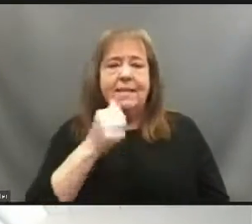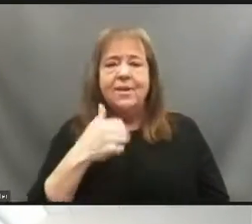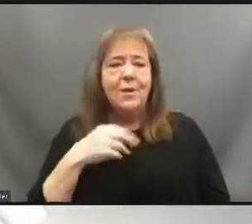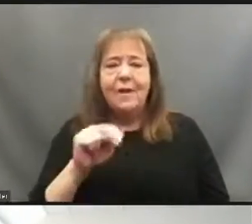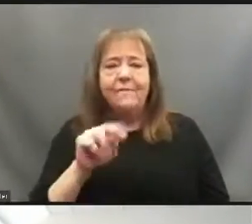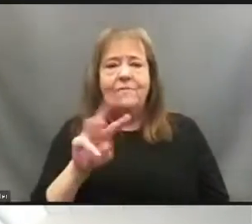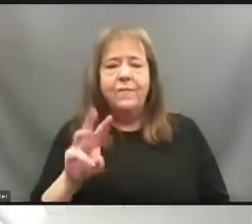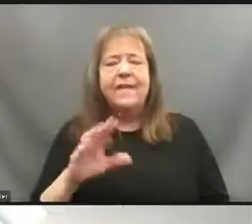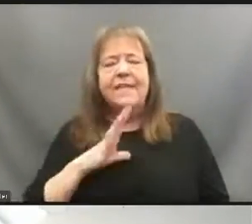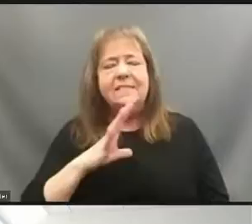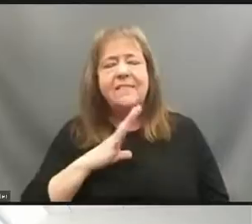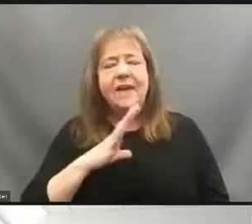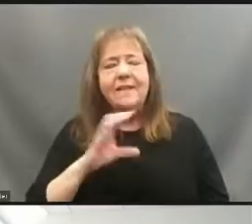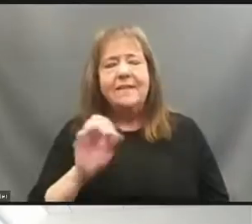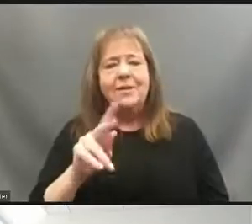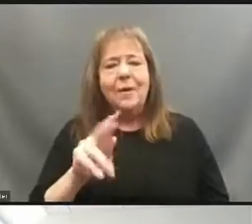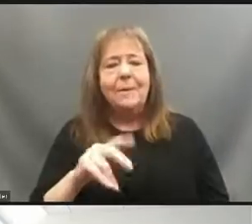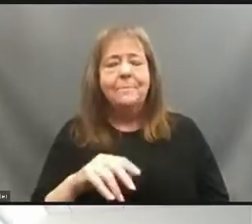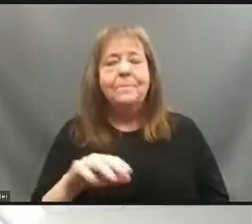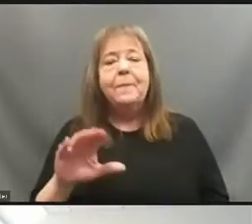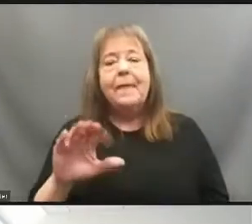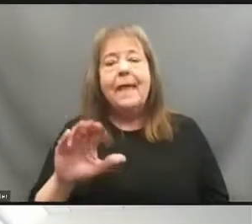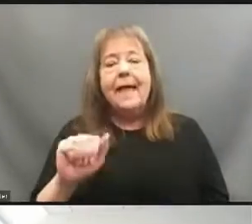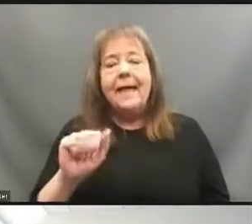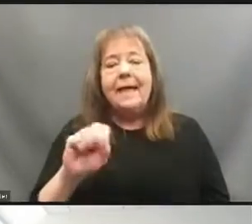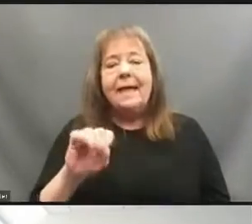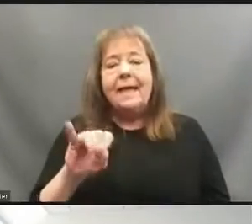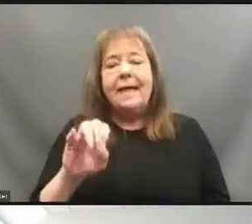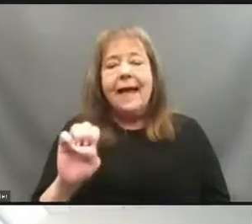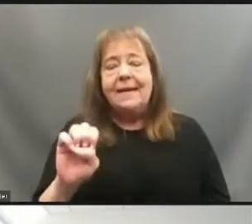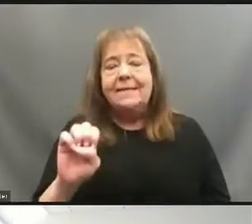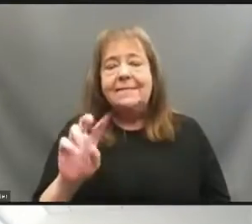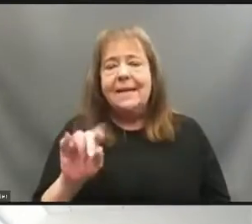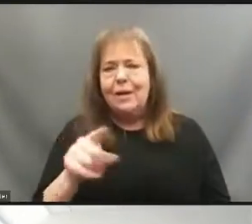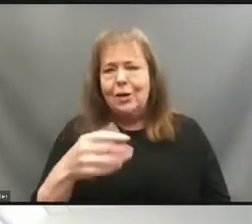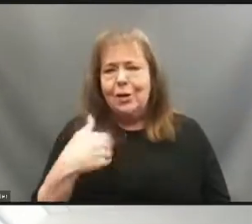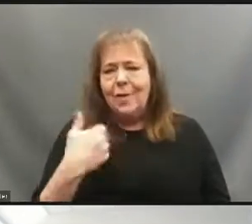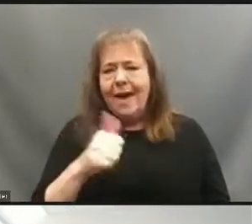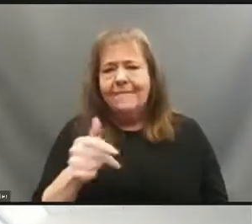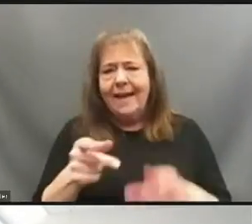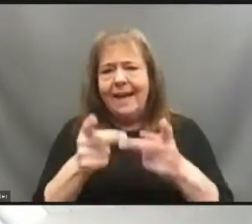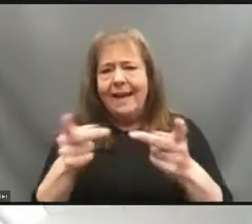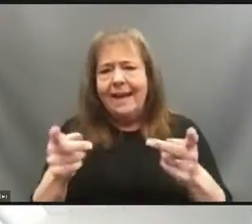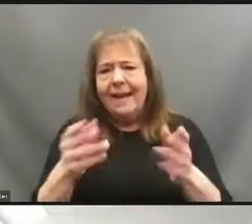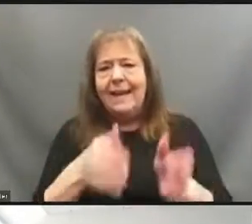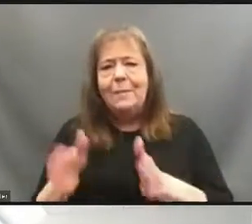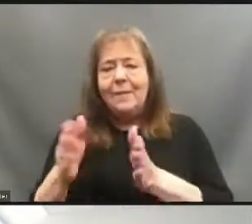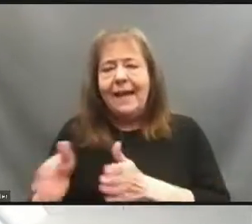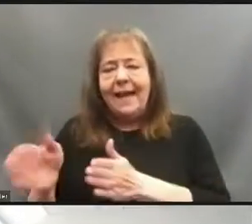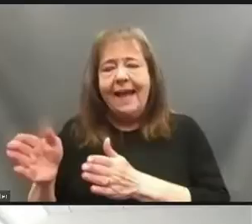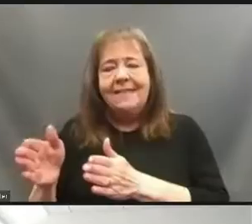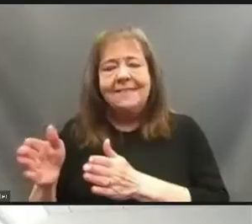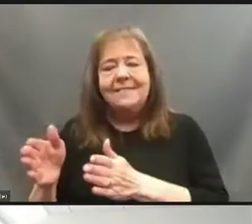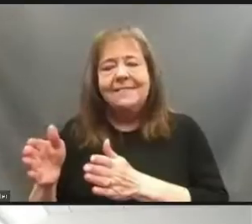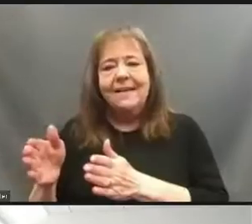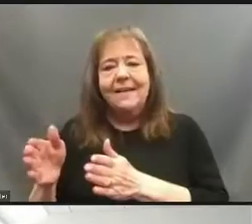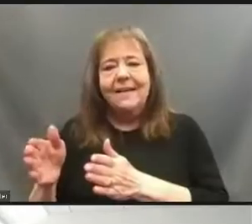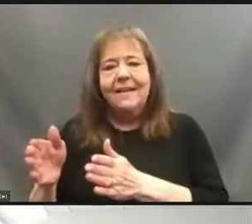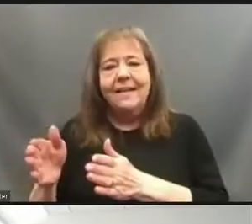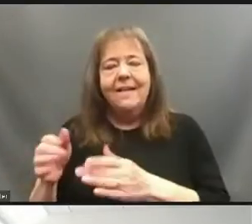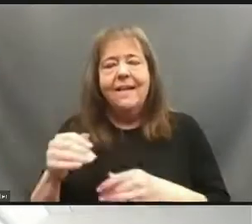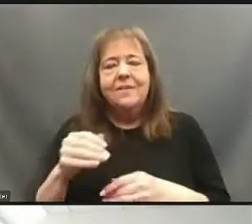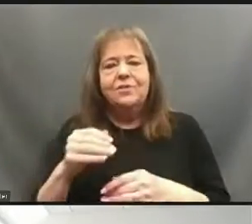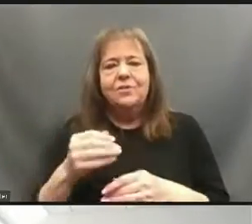fine. Casey, do you have any plans for operational ramping up when